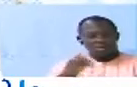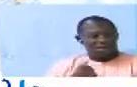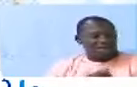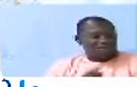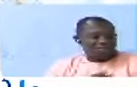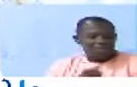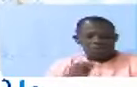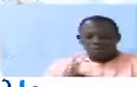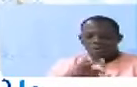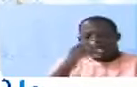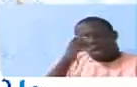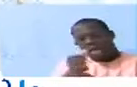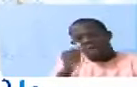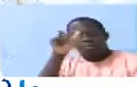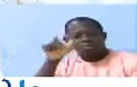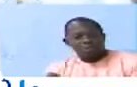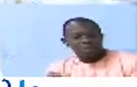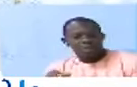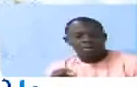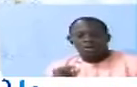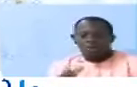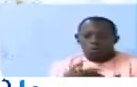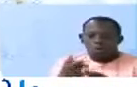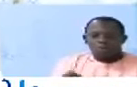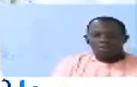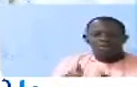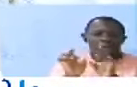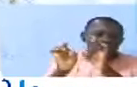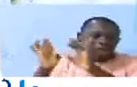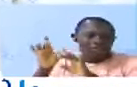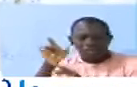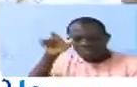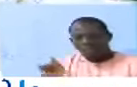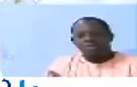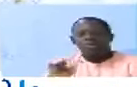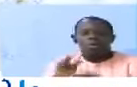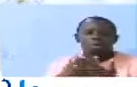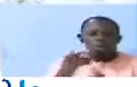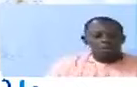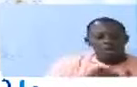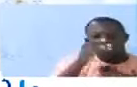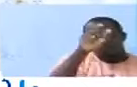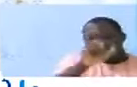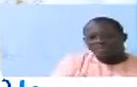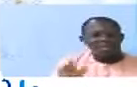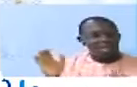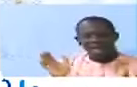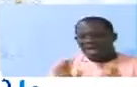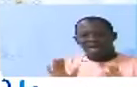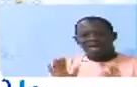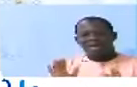There shouldn't be any affection or ill will. Just say it as it is. It doesn't matter whether